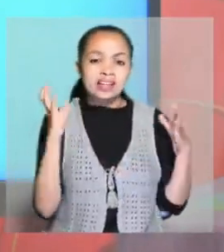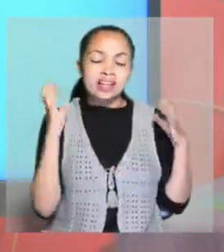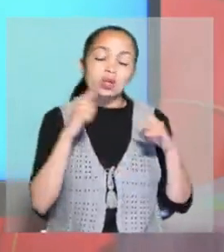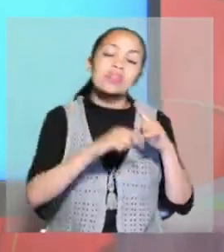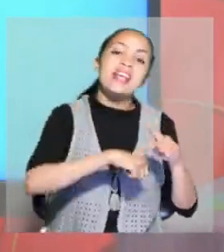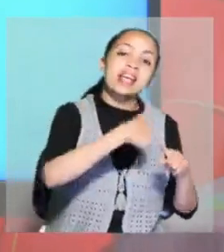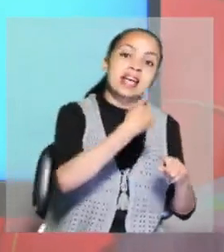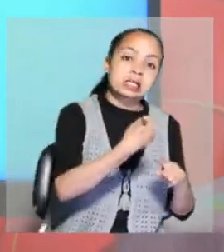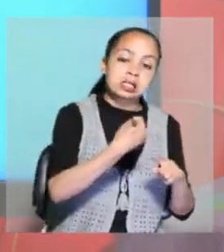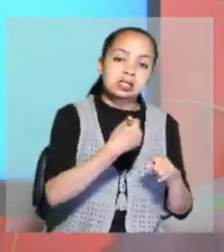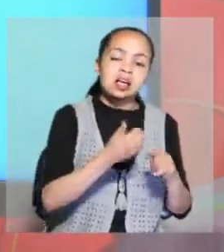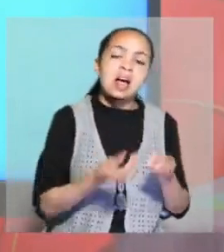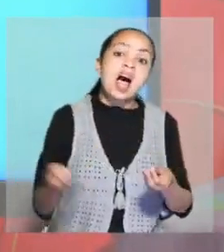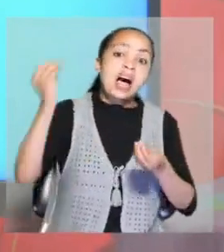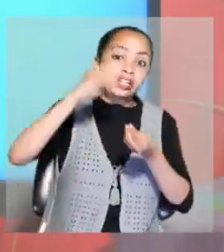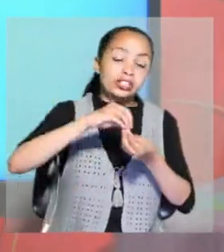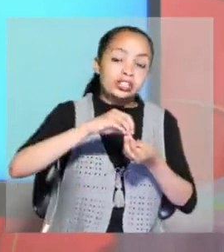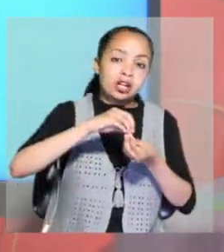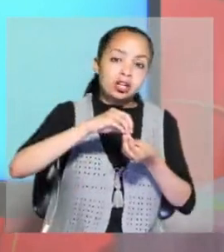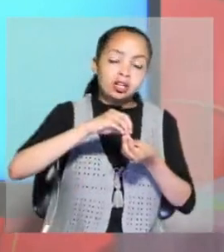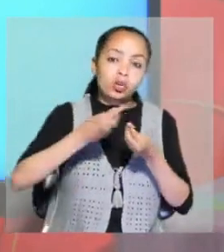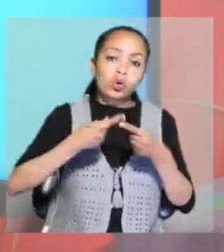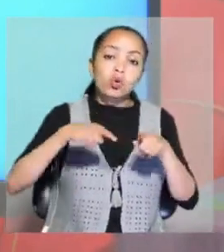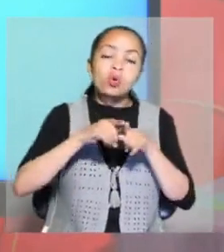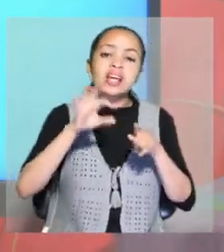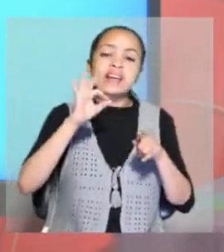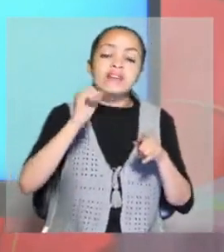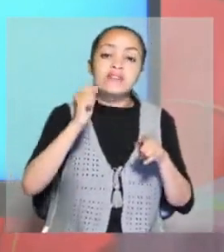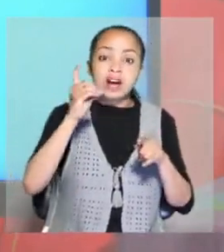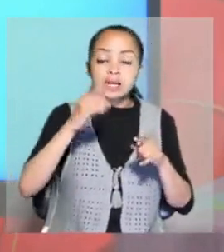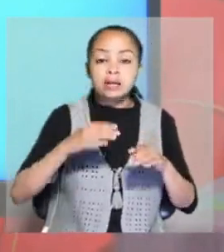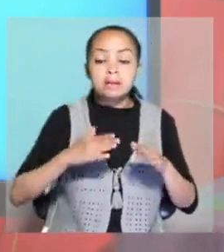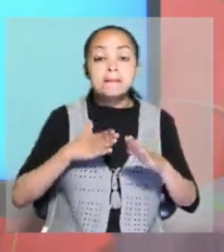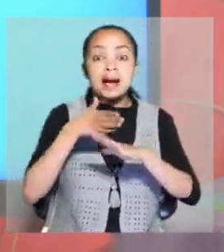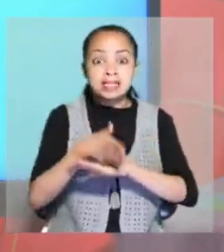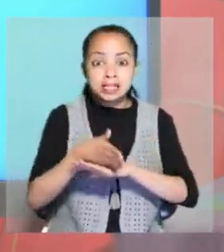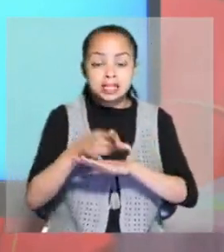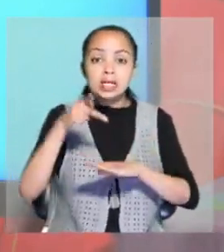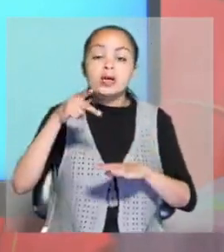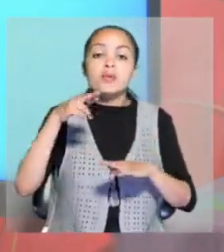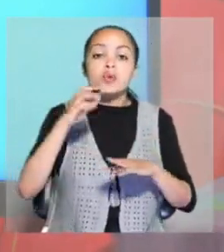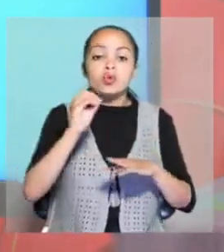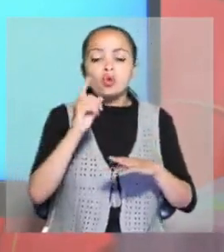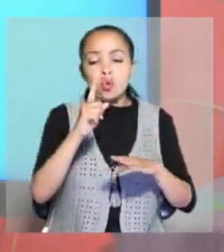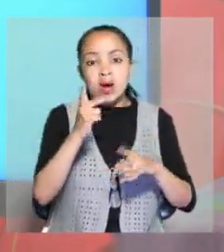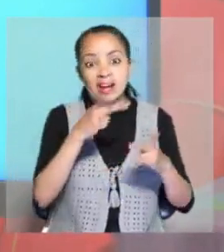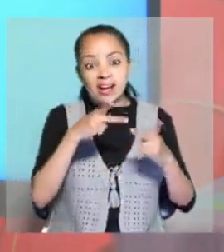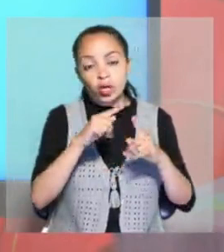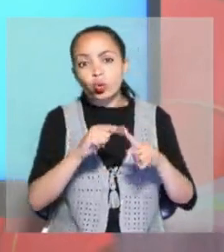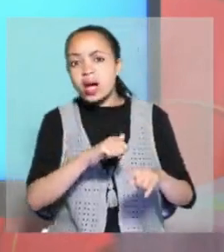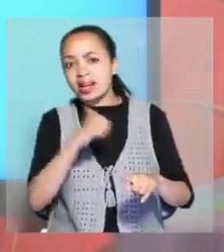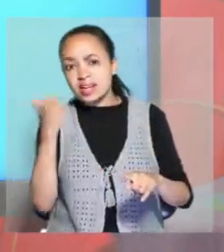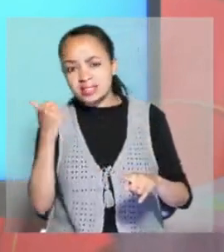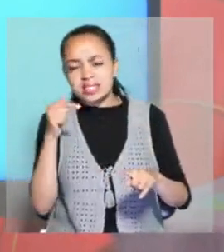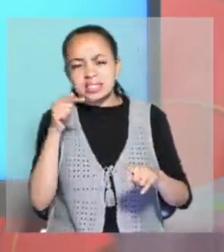that of the next. Additionally, when FAD molecule become passes proton from one carrier to another,